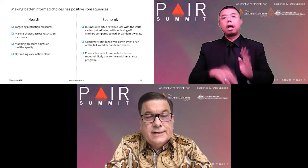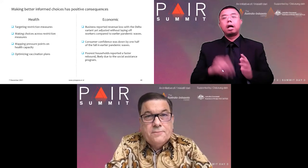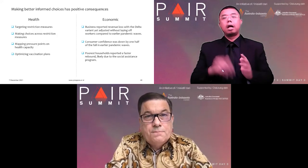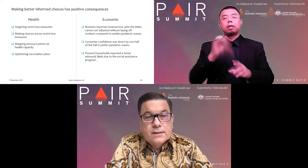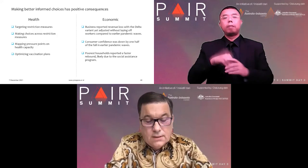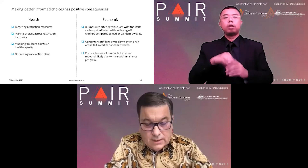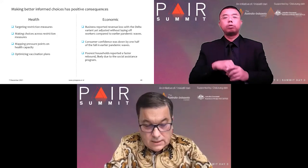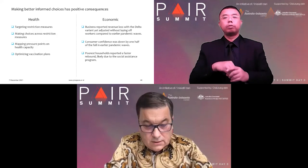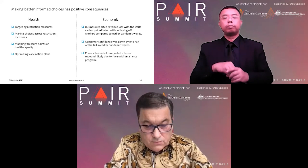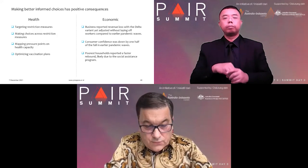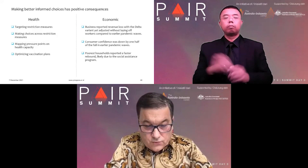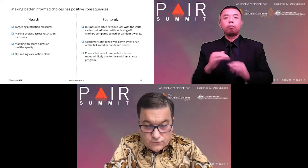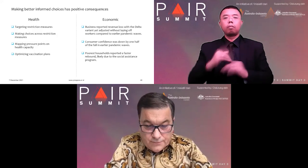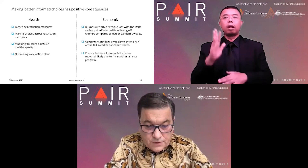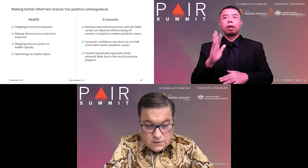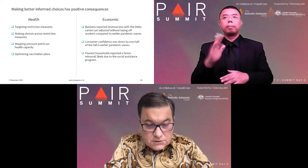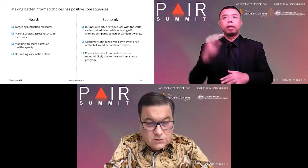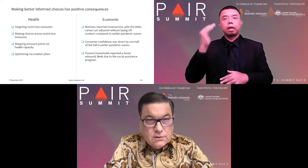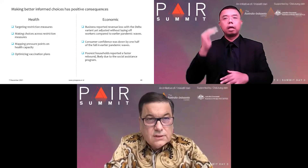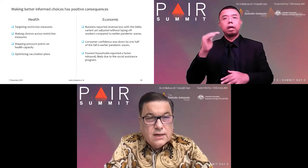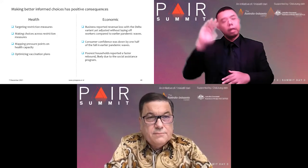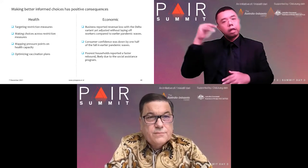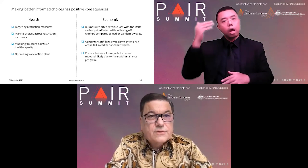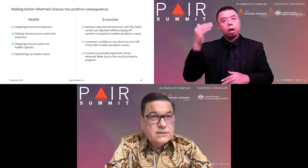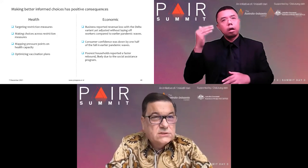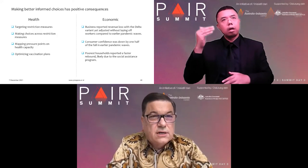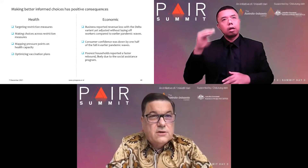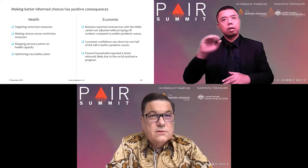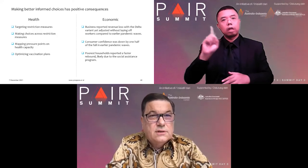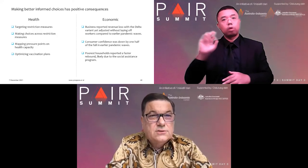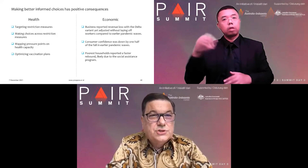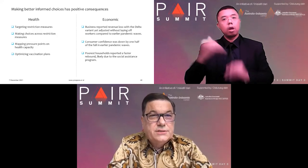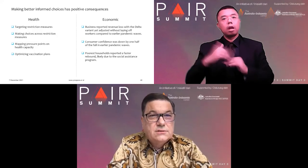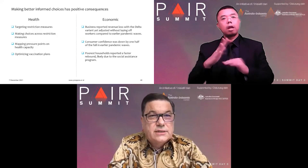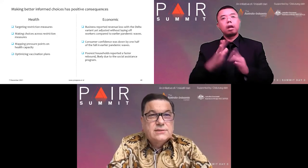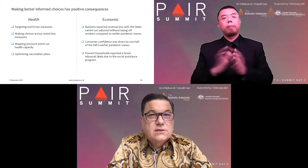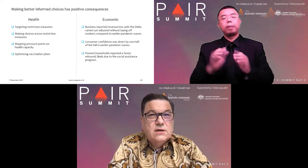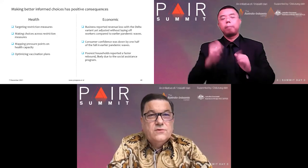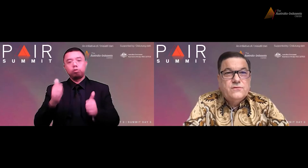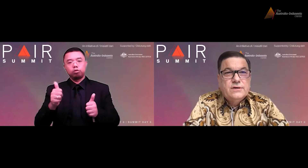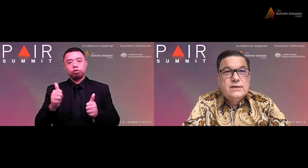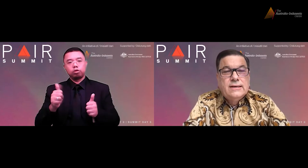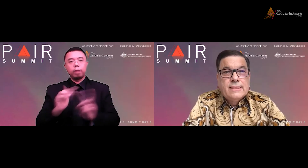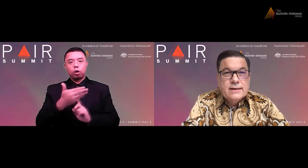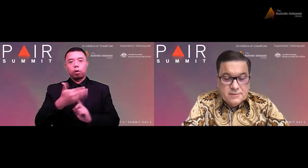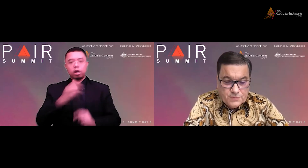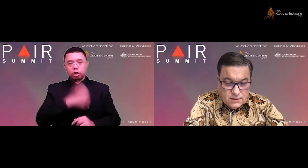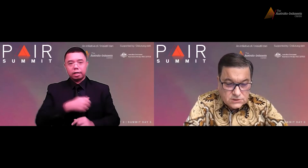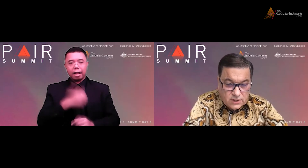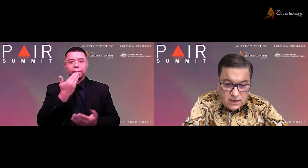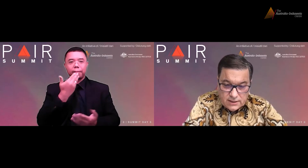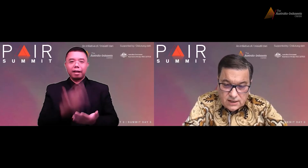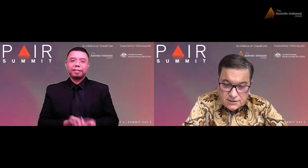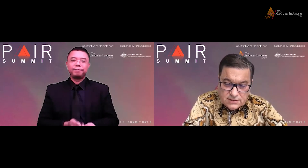mechanisms improved. So thanks. I can take the slide off.